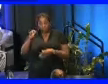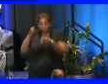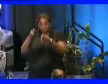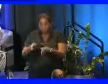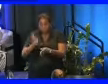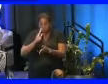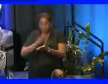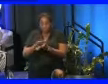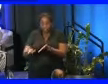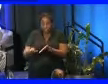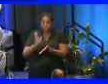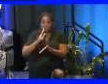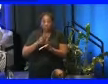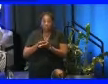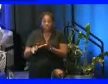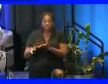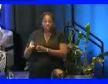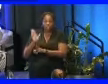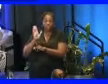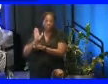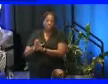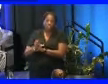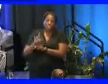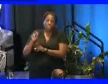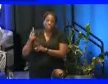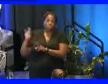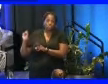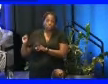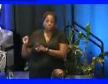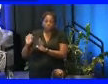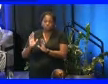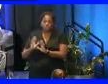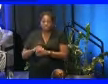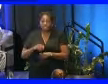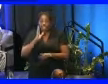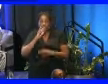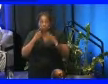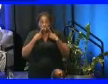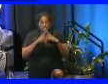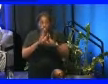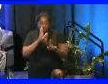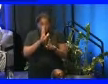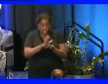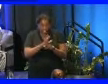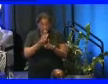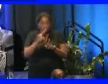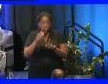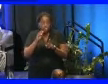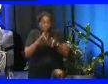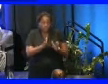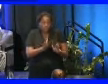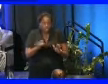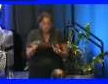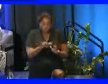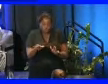going to fail, they're going to fail on their own terms. And they're going to succeed on their own terms.